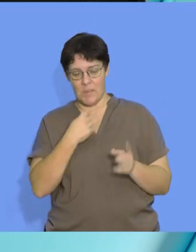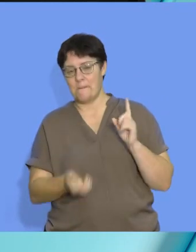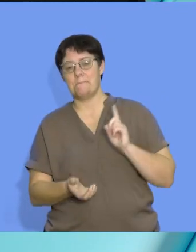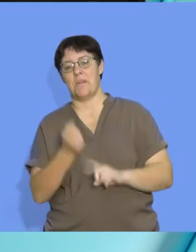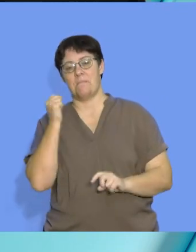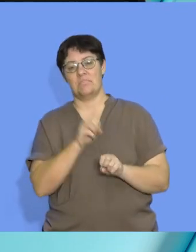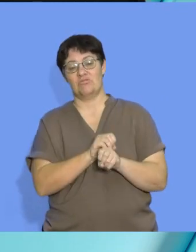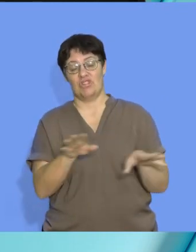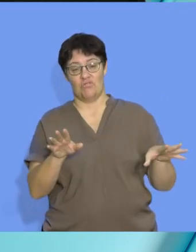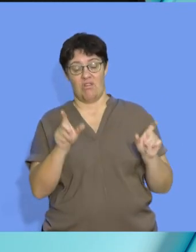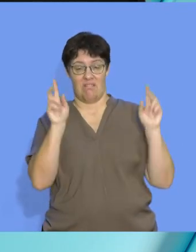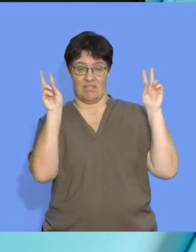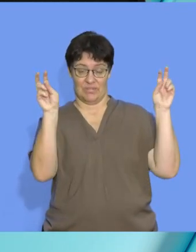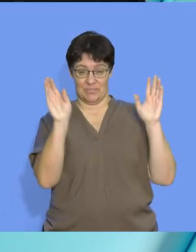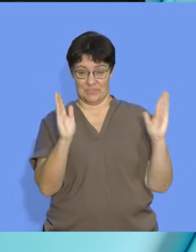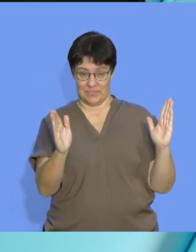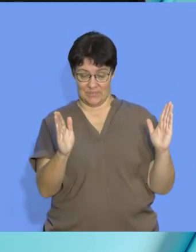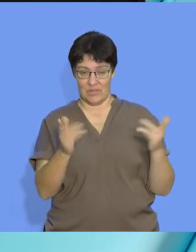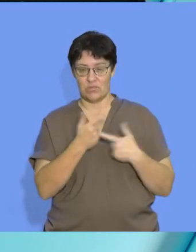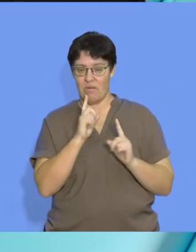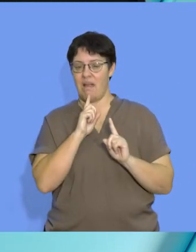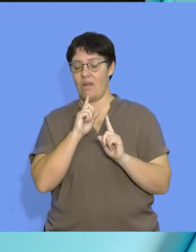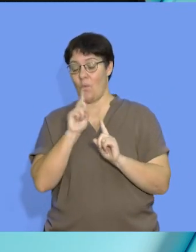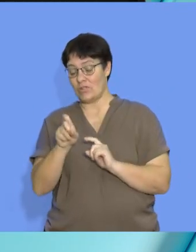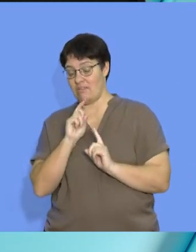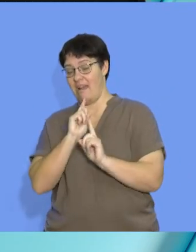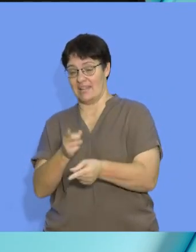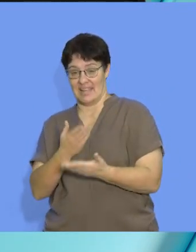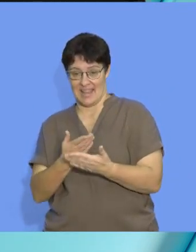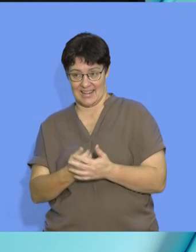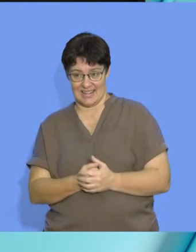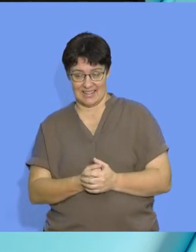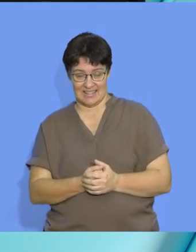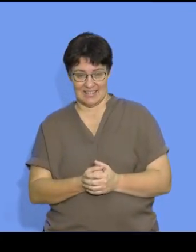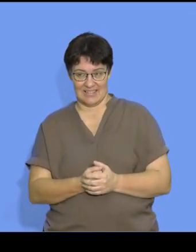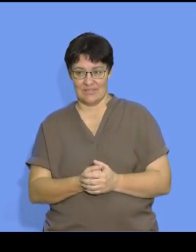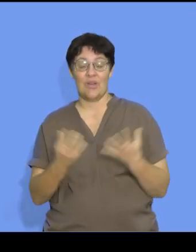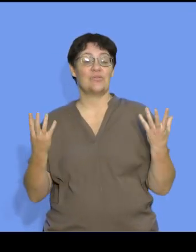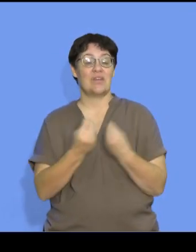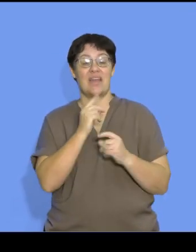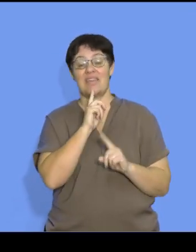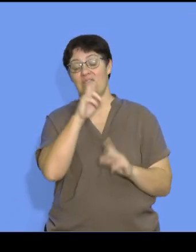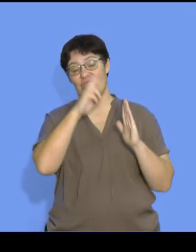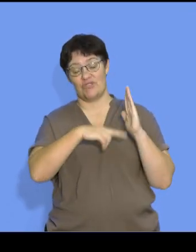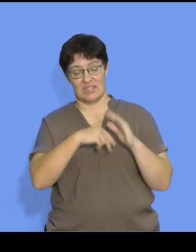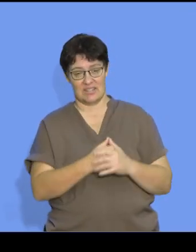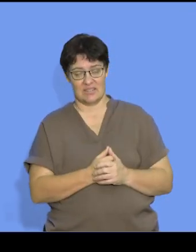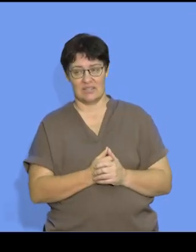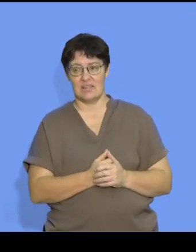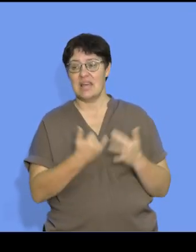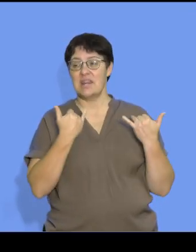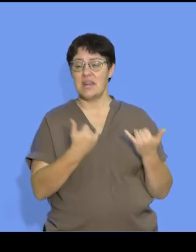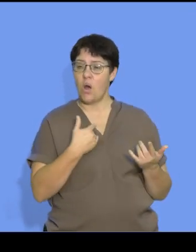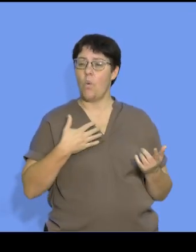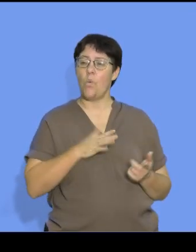general term in order to answer the question. Let's read the question together. We are going to